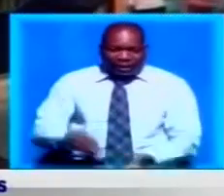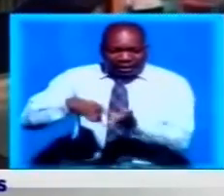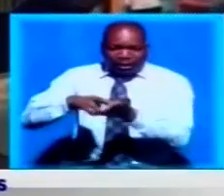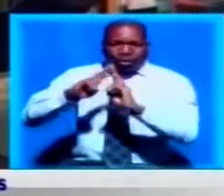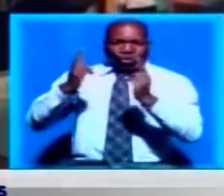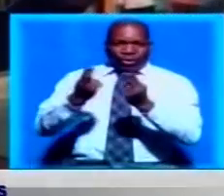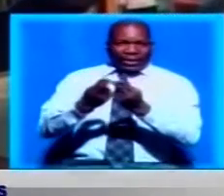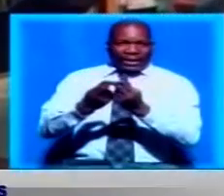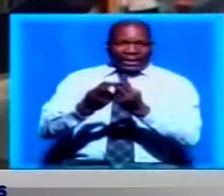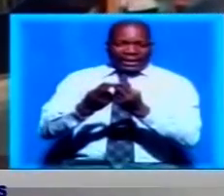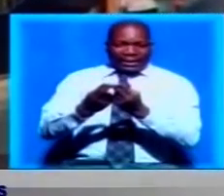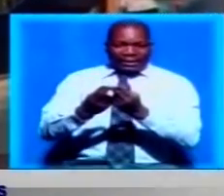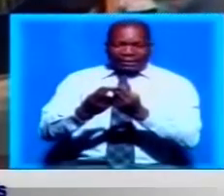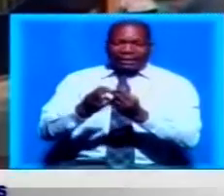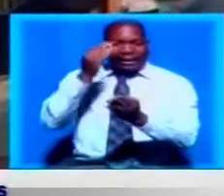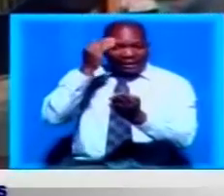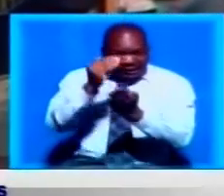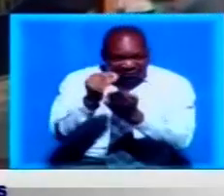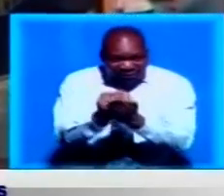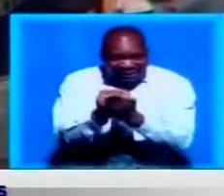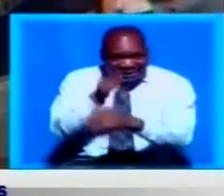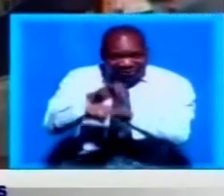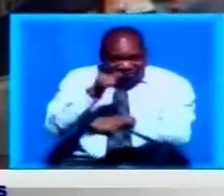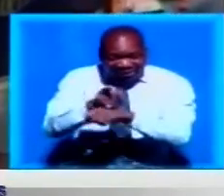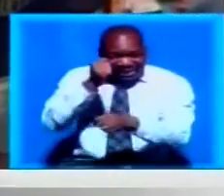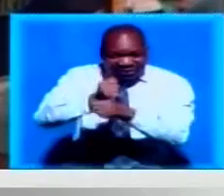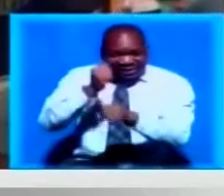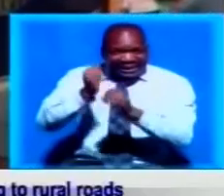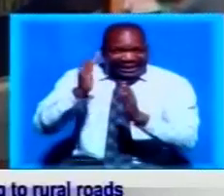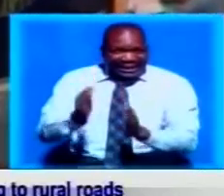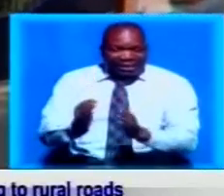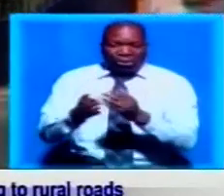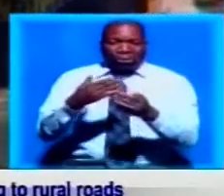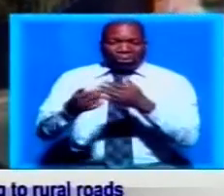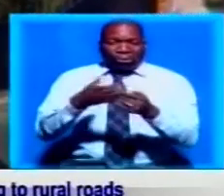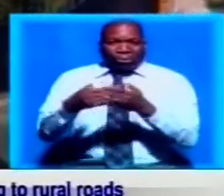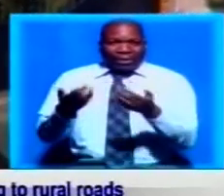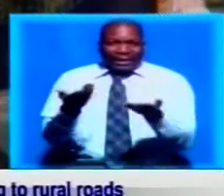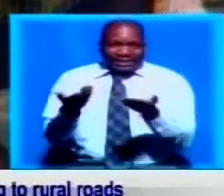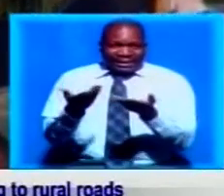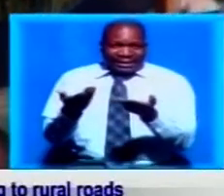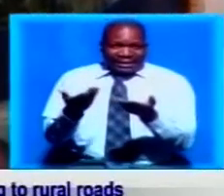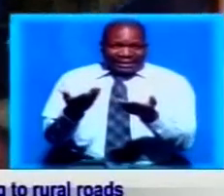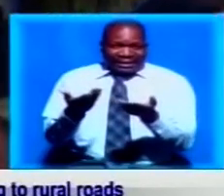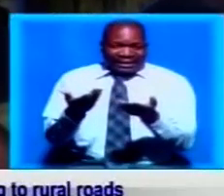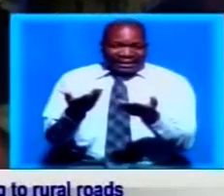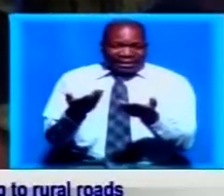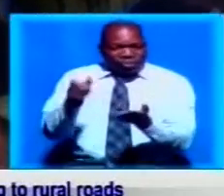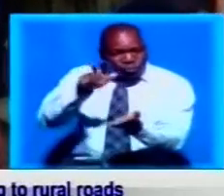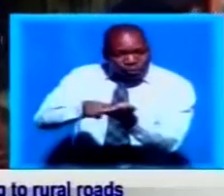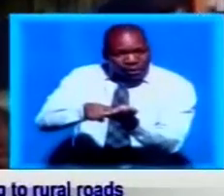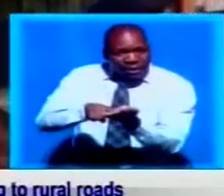the development serves as a lesson to the employees. So it's not easy, even, you know, in Lusaka,